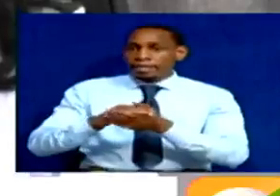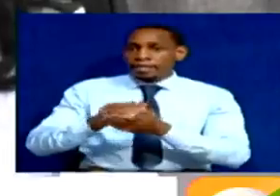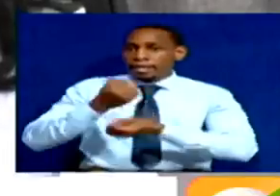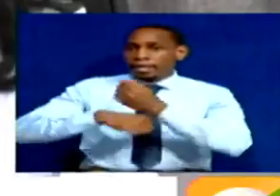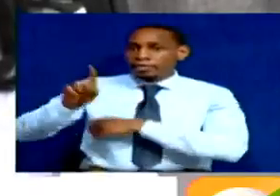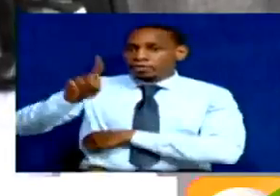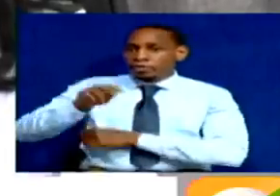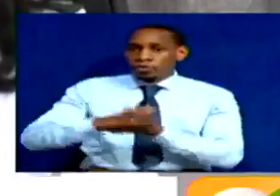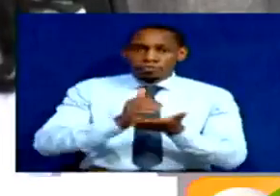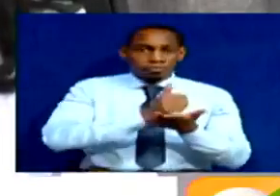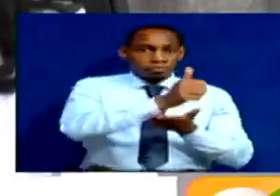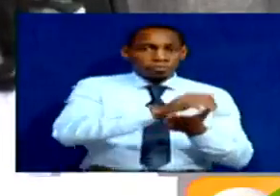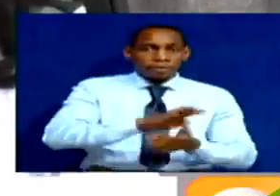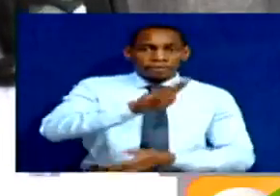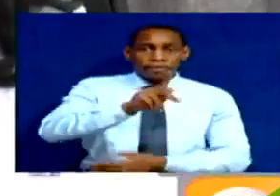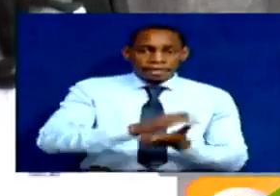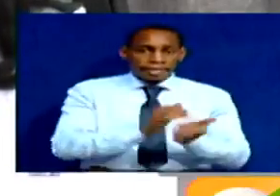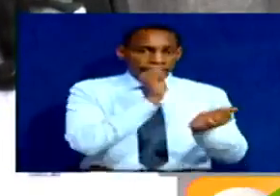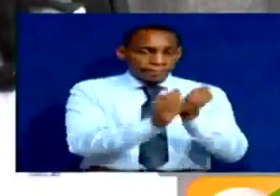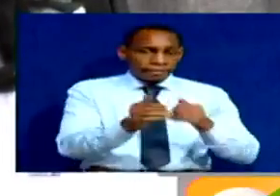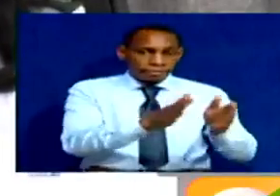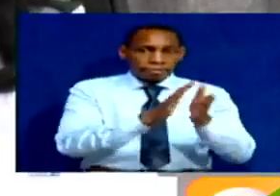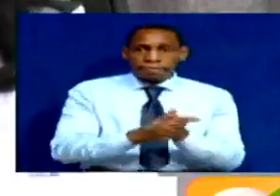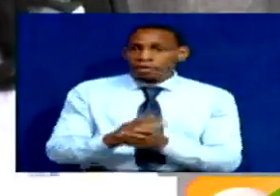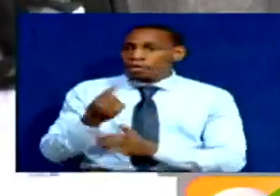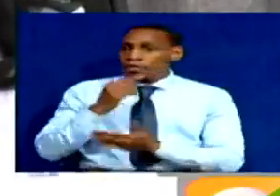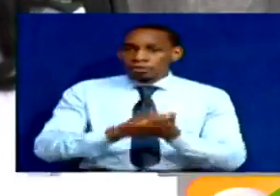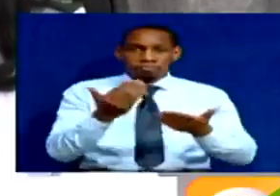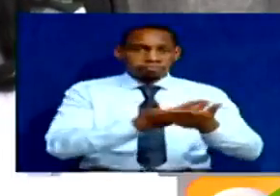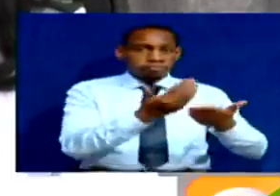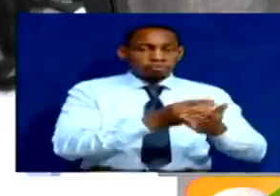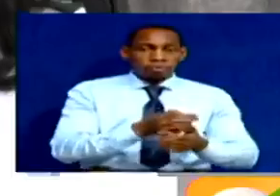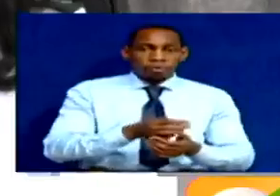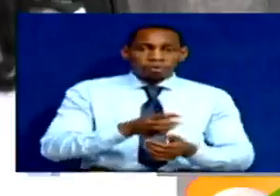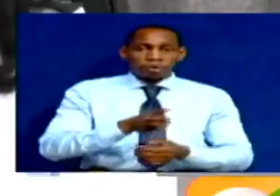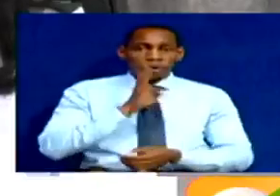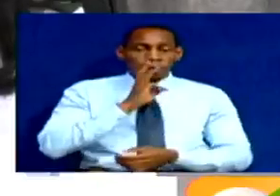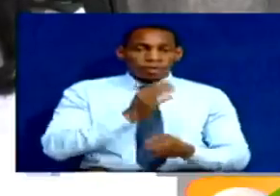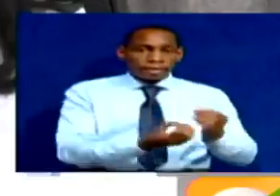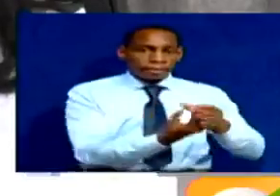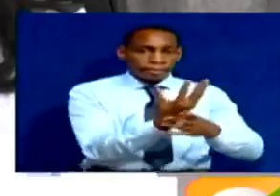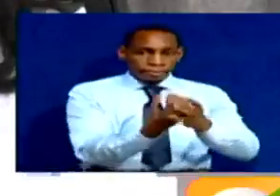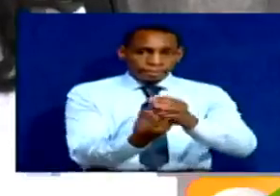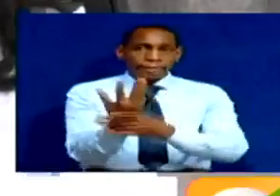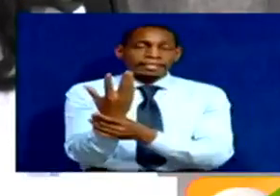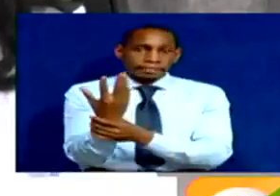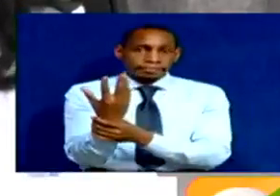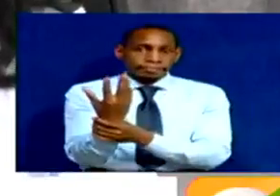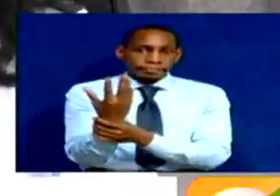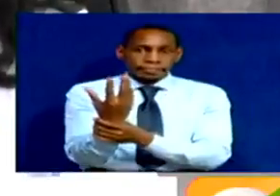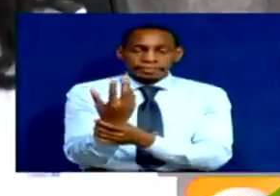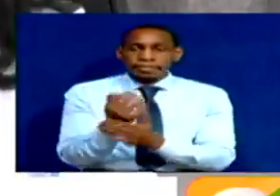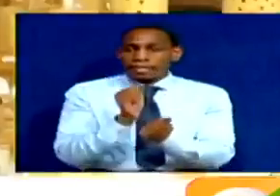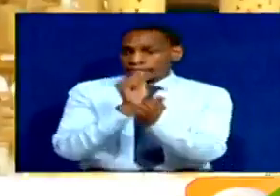4K activity as a punishment tool. So you'd be told, go and weed, go water the plants, go uproot the root stumps. So it became